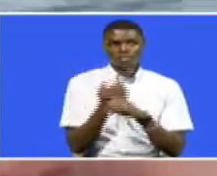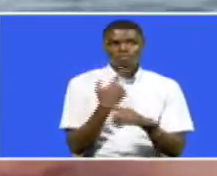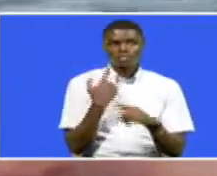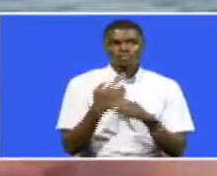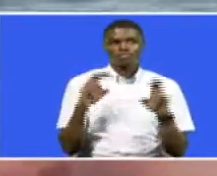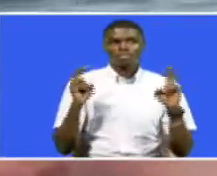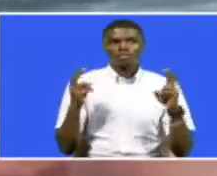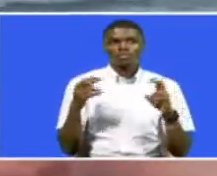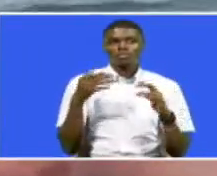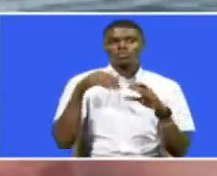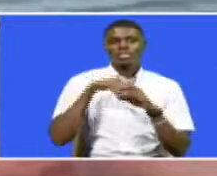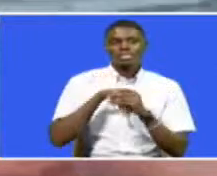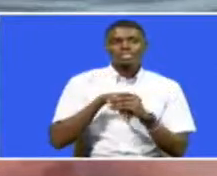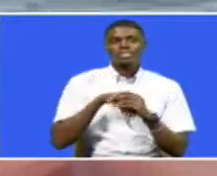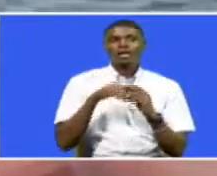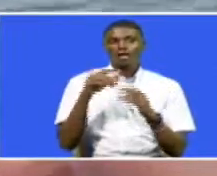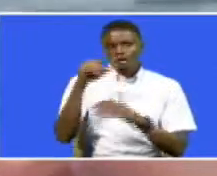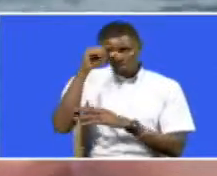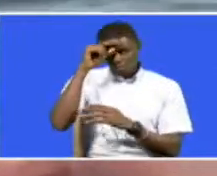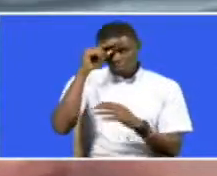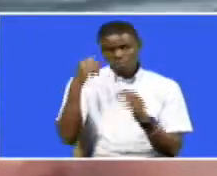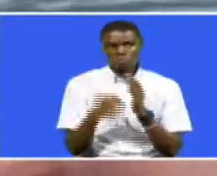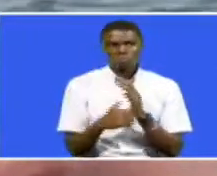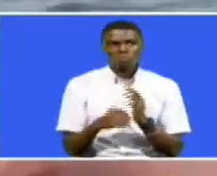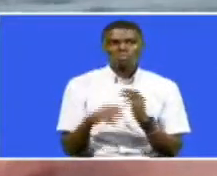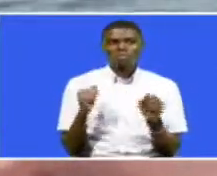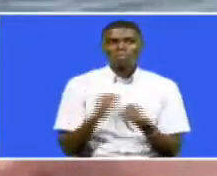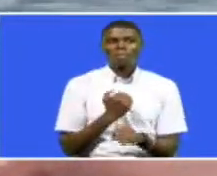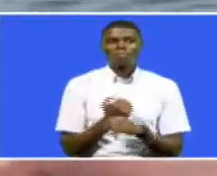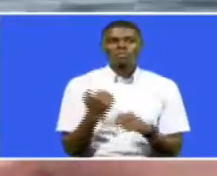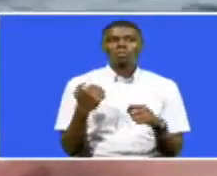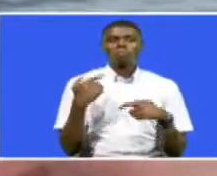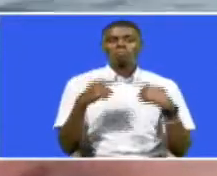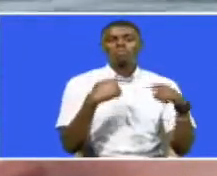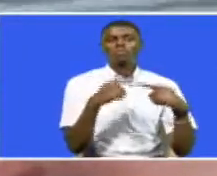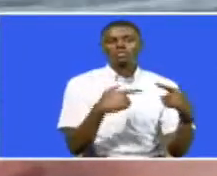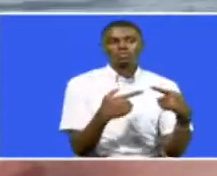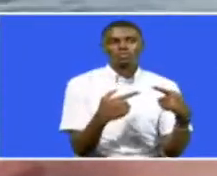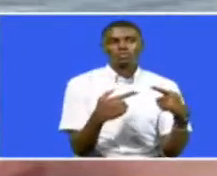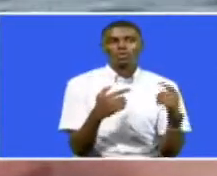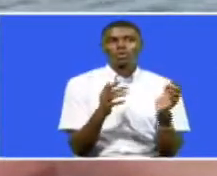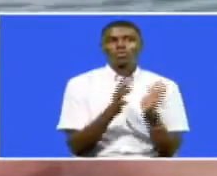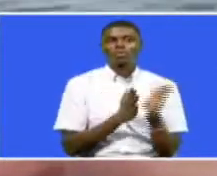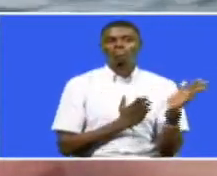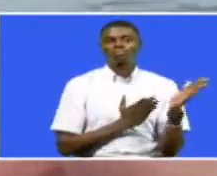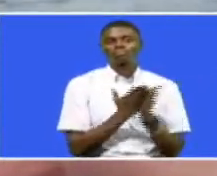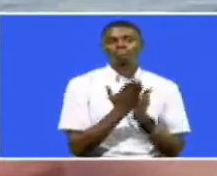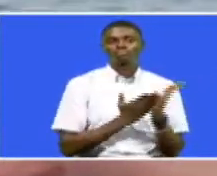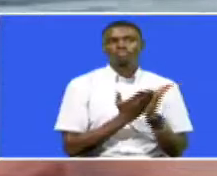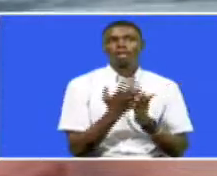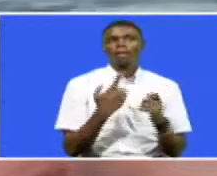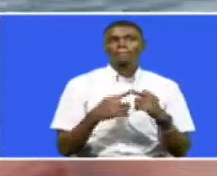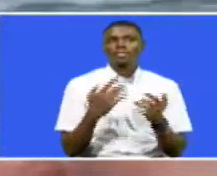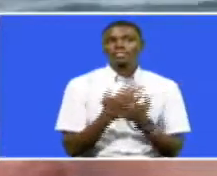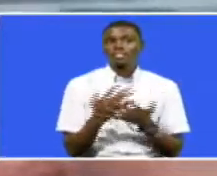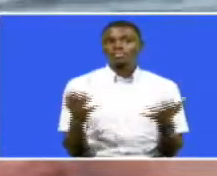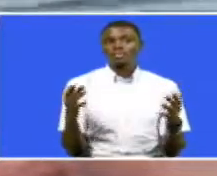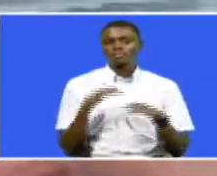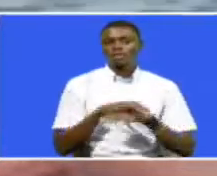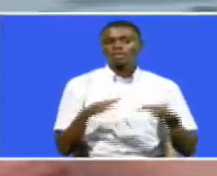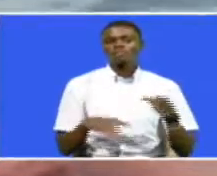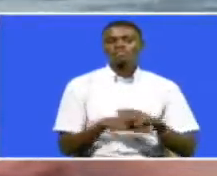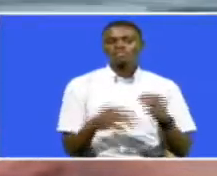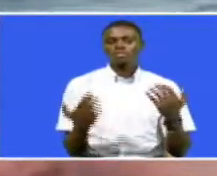issues, intergovernmental issue, we were not able to really continue with the service. But it's something, if everything